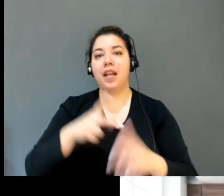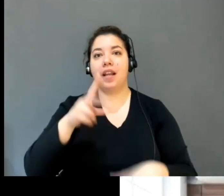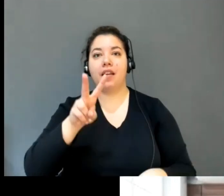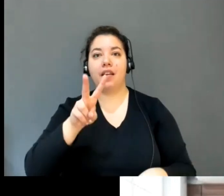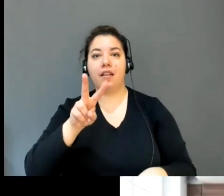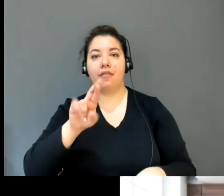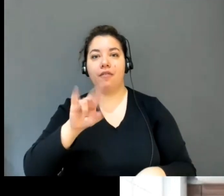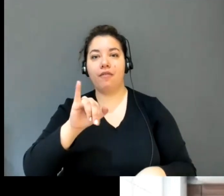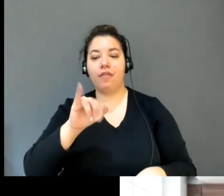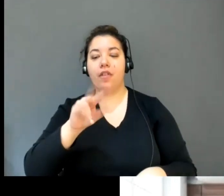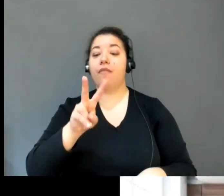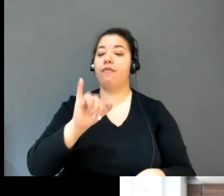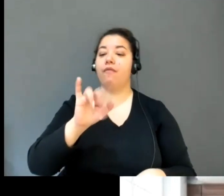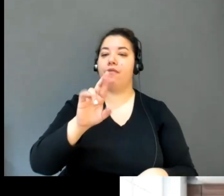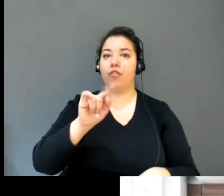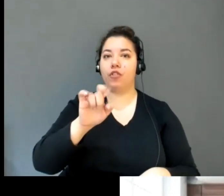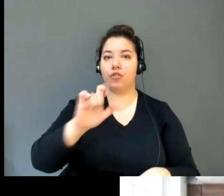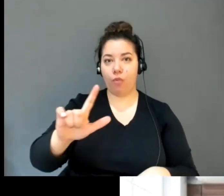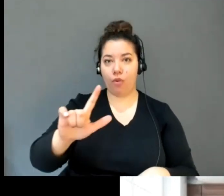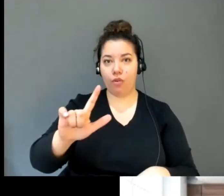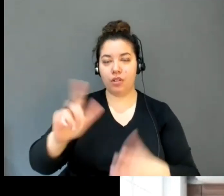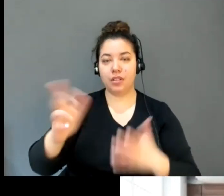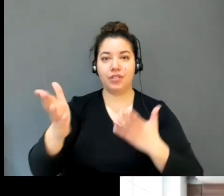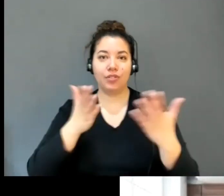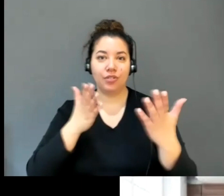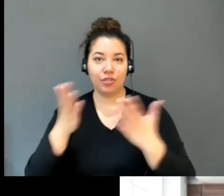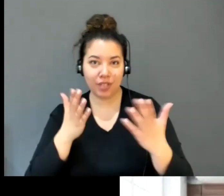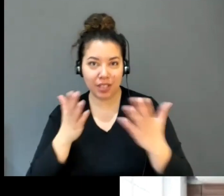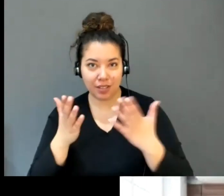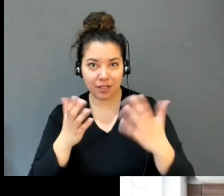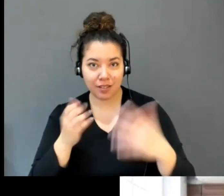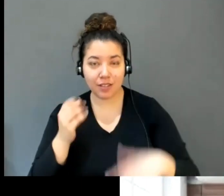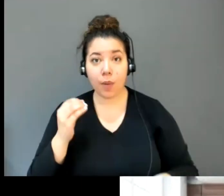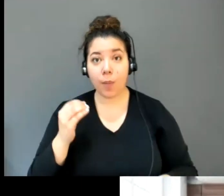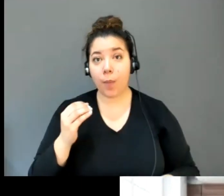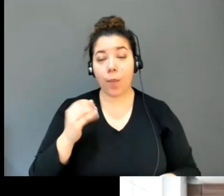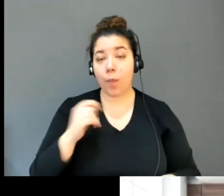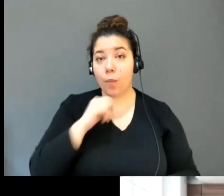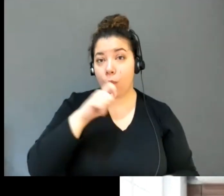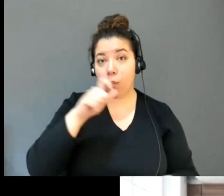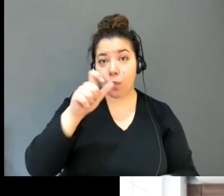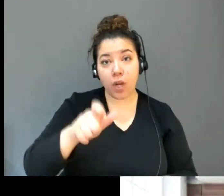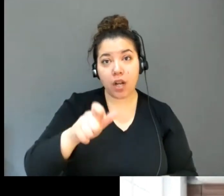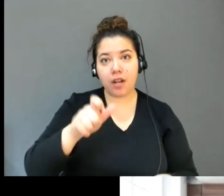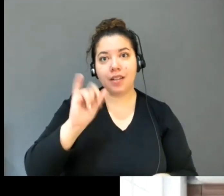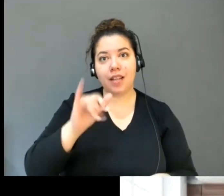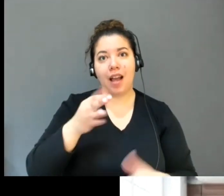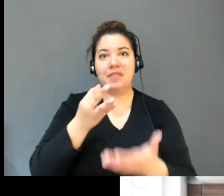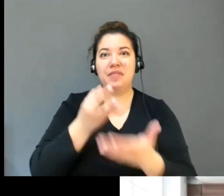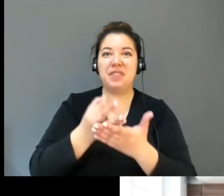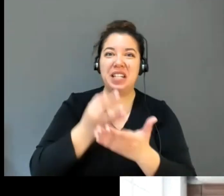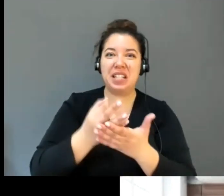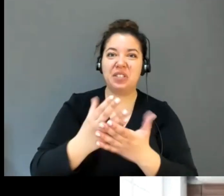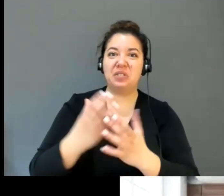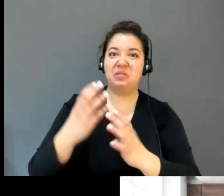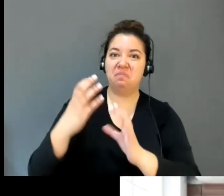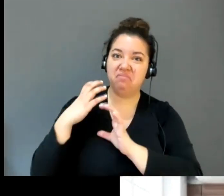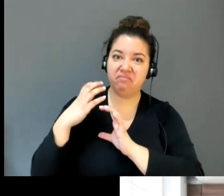Yeah. So rather than have to go through the financial burden